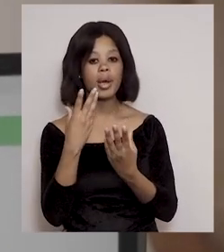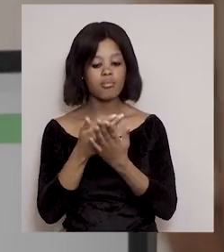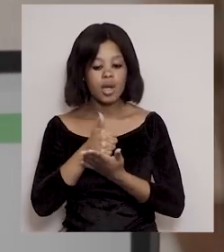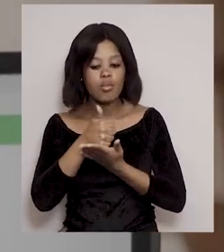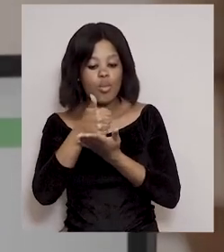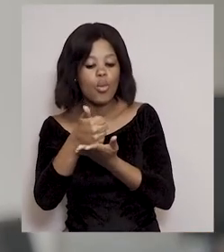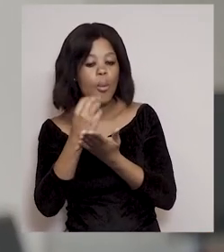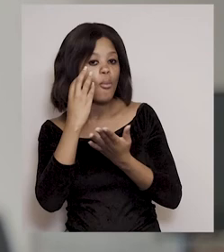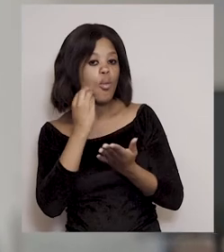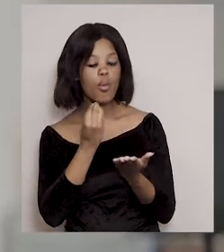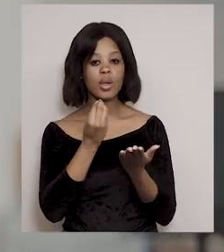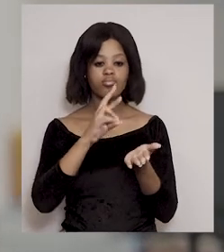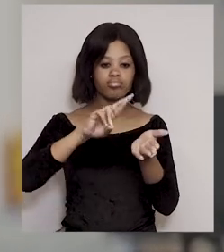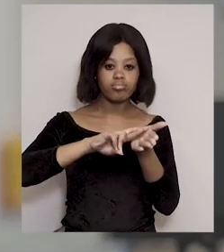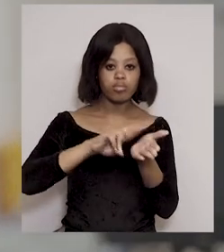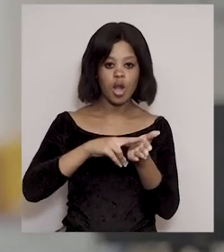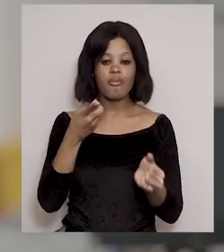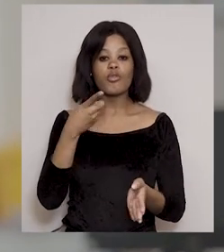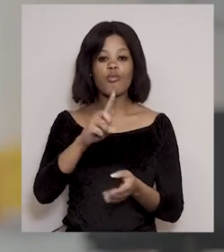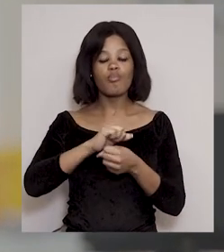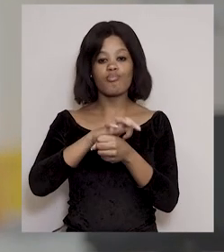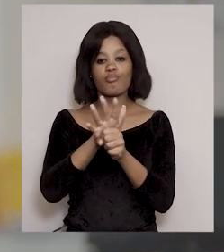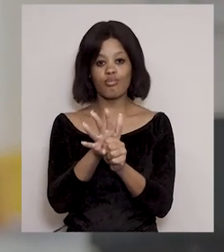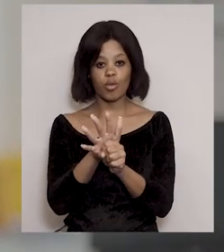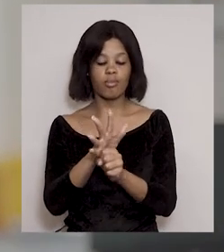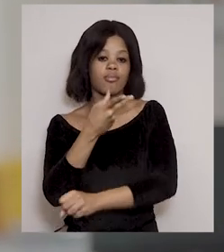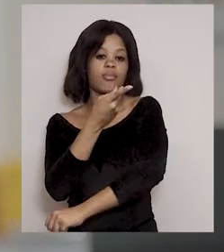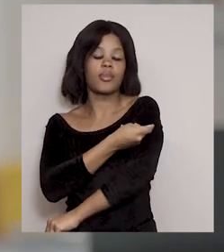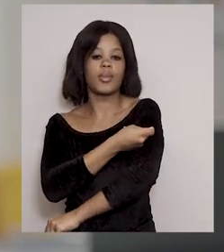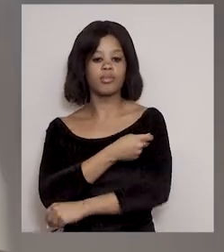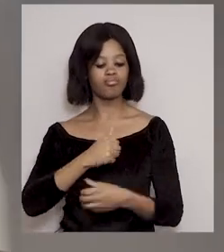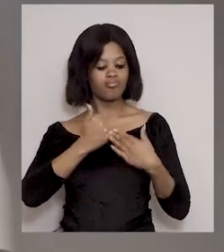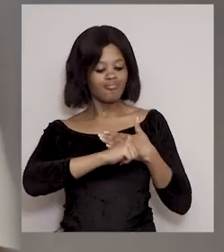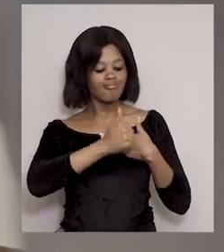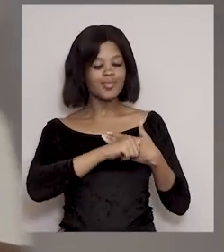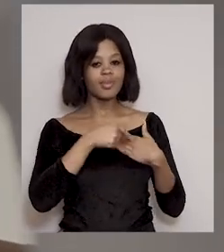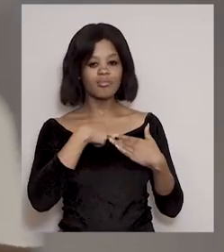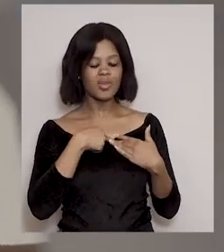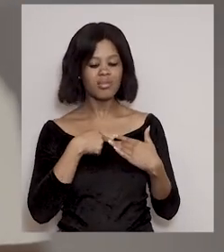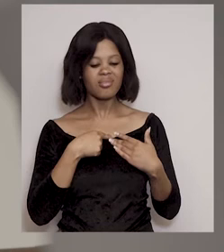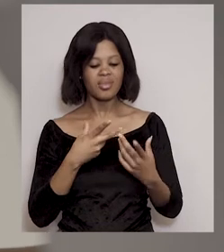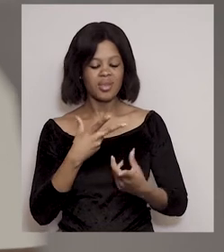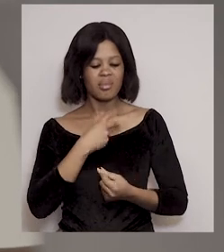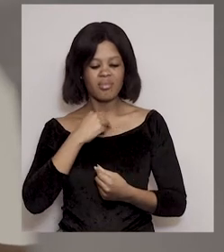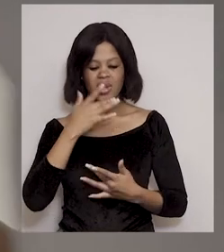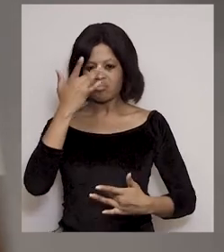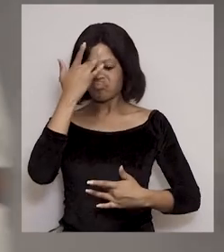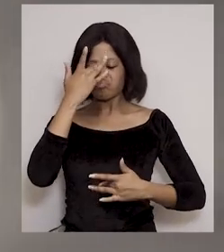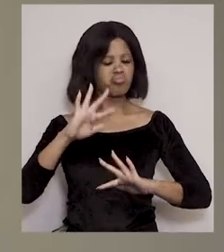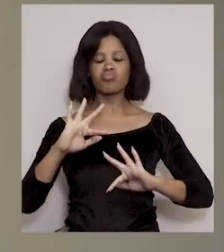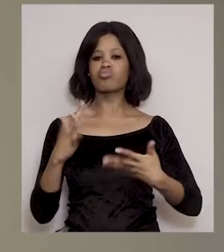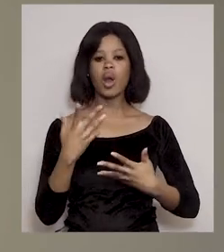because we could help older people to register for the COVID-19 vaccine. Fortunately with me, I didn't even get even